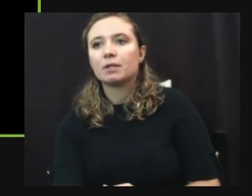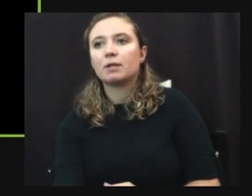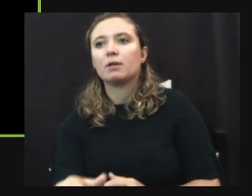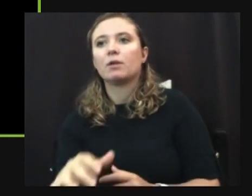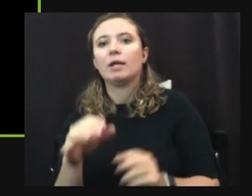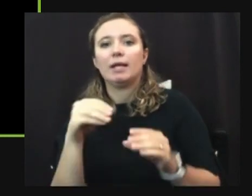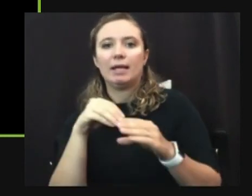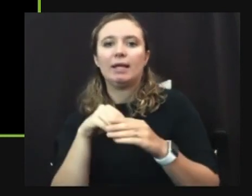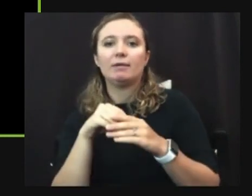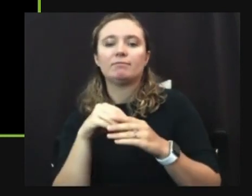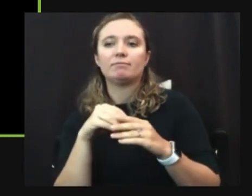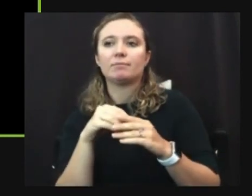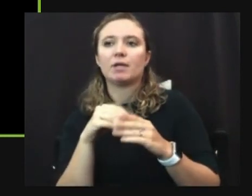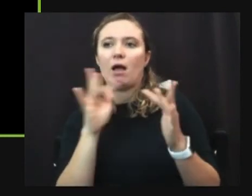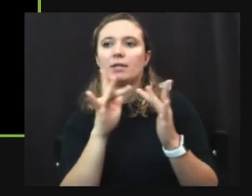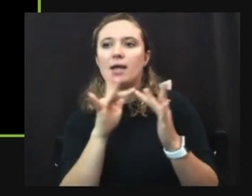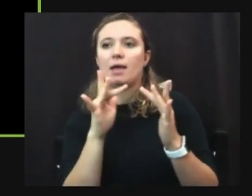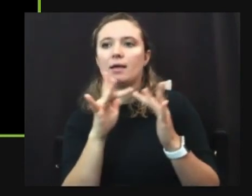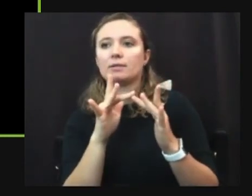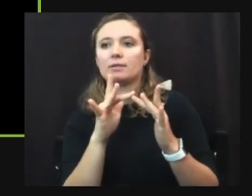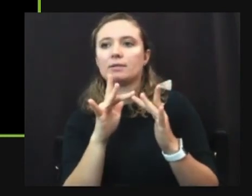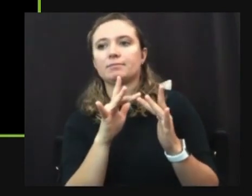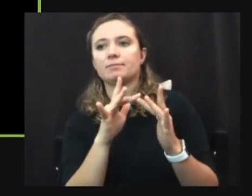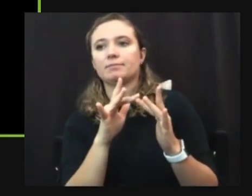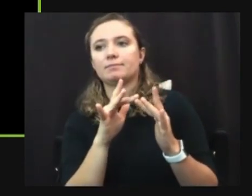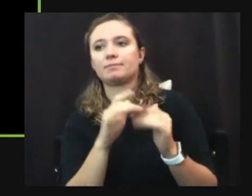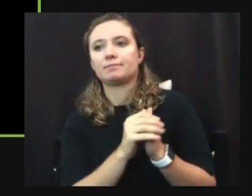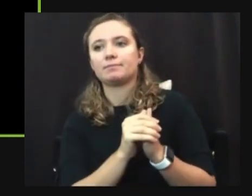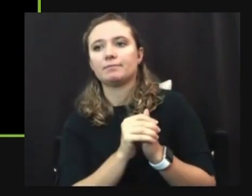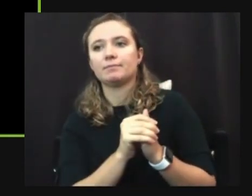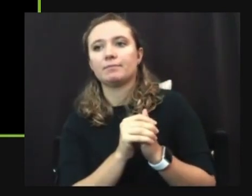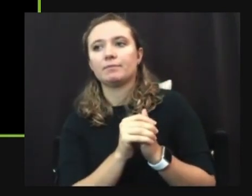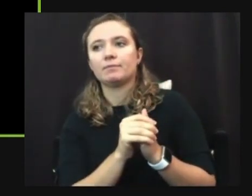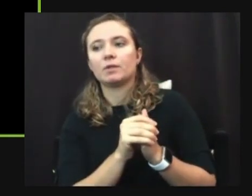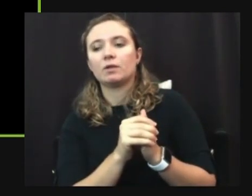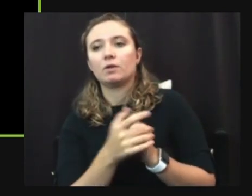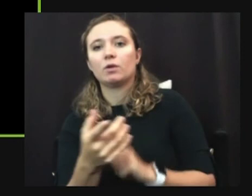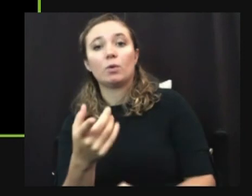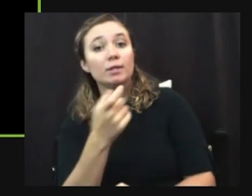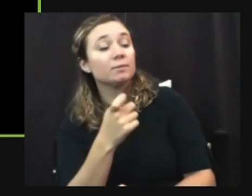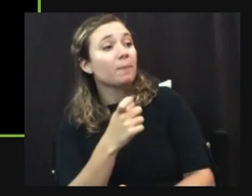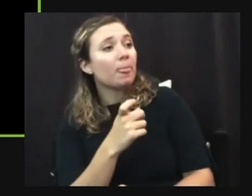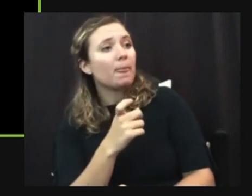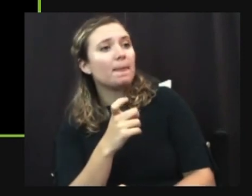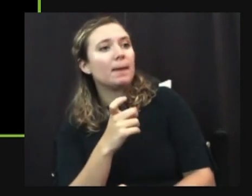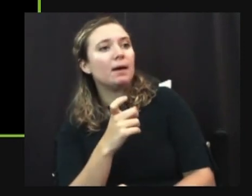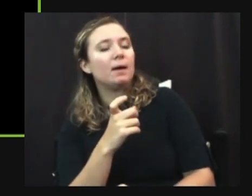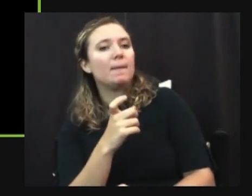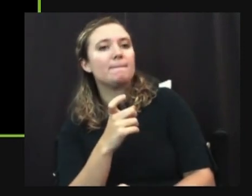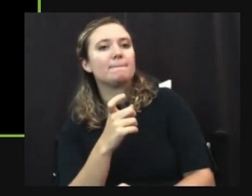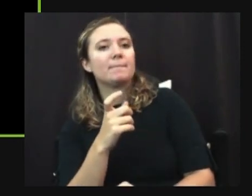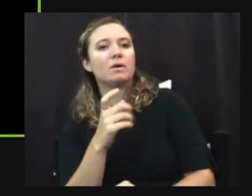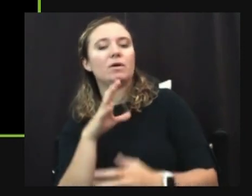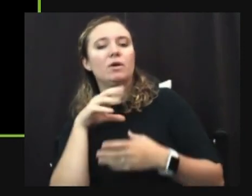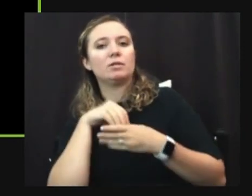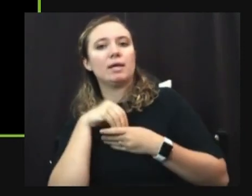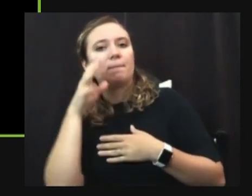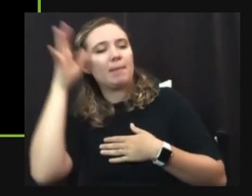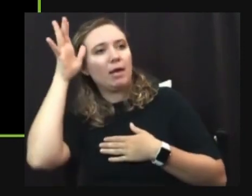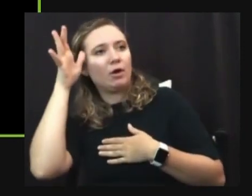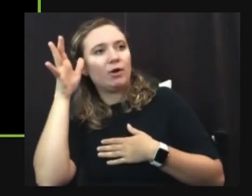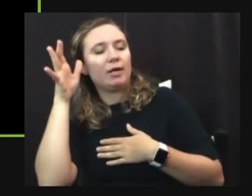information. We'll get to the rest of the questions later. As an autistic parent to an autistic son, please let me know how I can